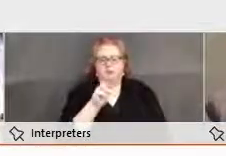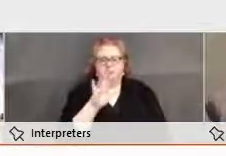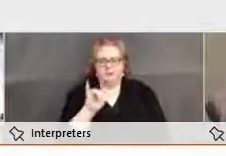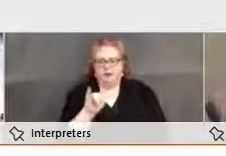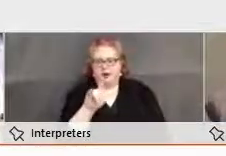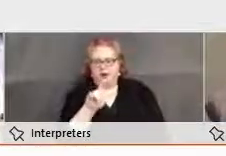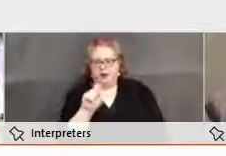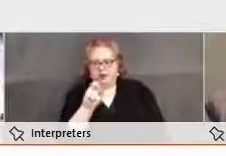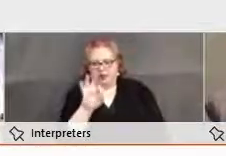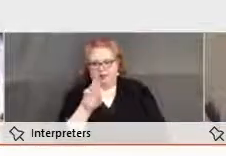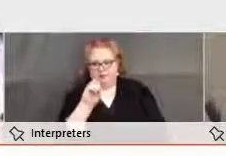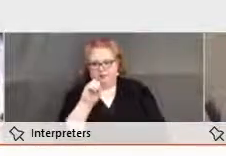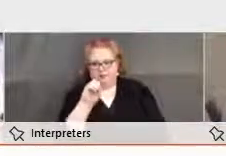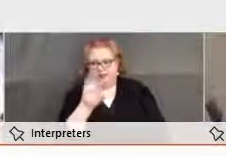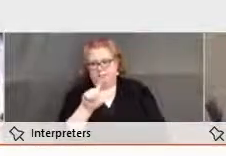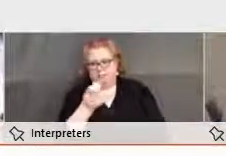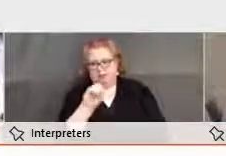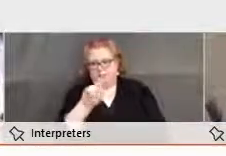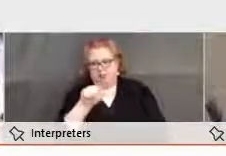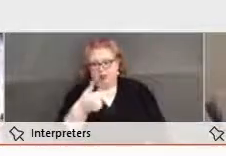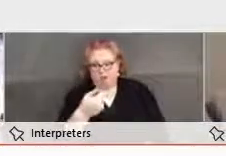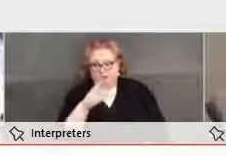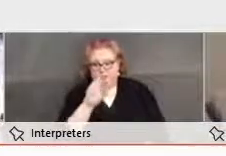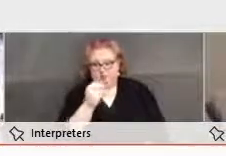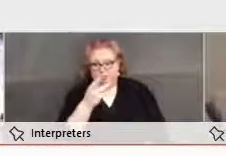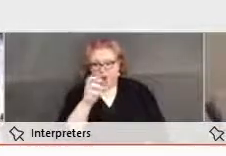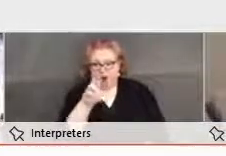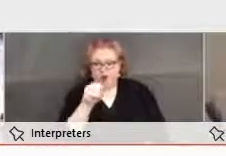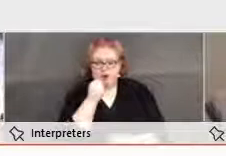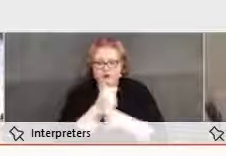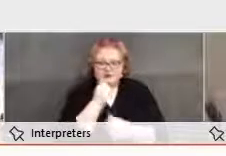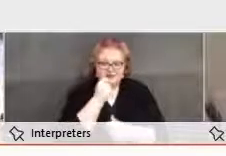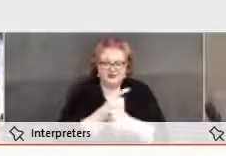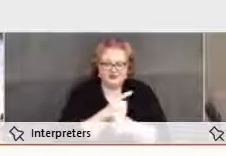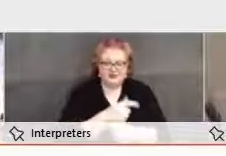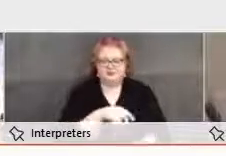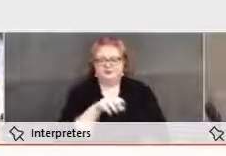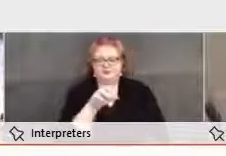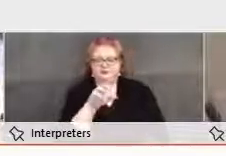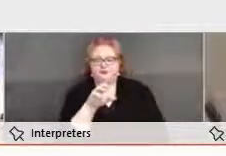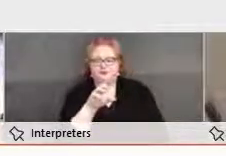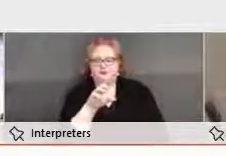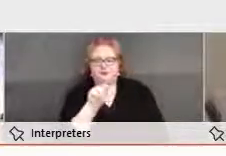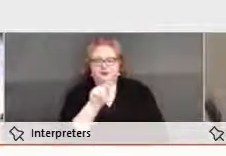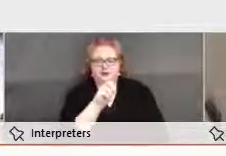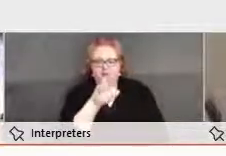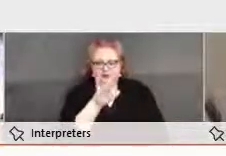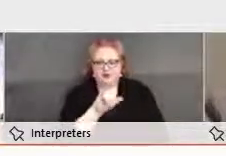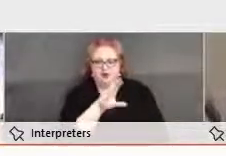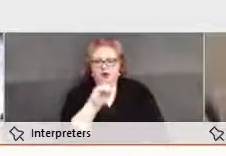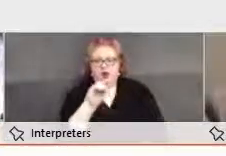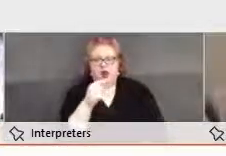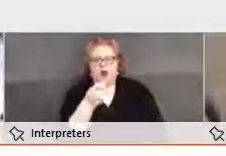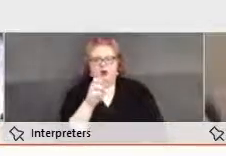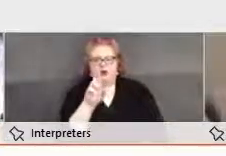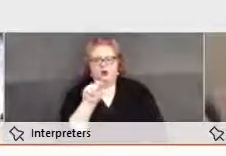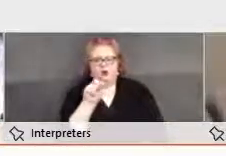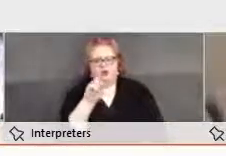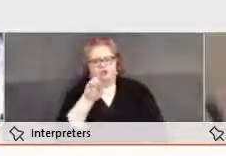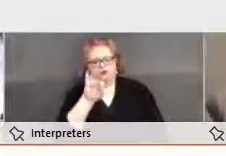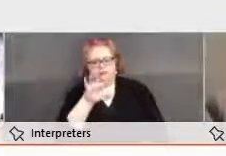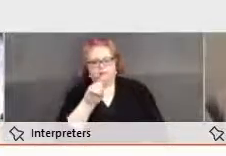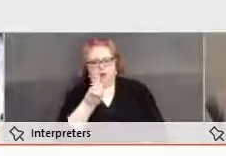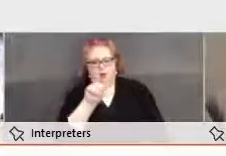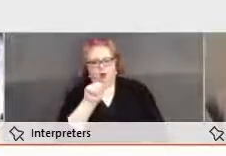Josephine Pankey, sisters Mary Fletcher Drennan and Adolphine Fletcher Terry, and Gertrude Watkins. Several of them held national